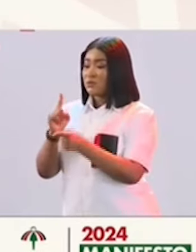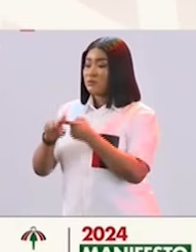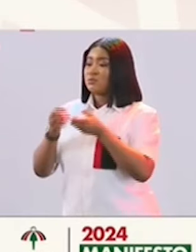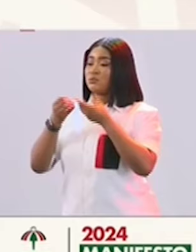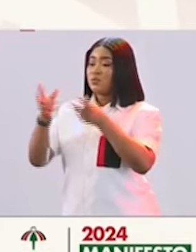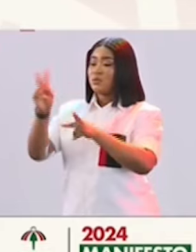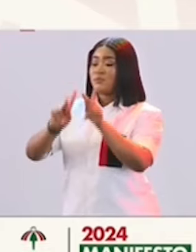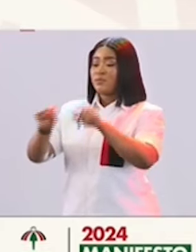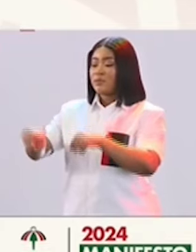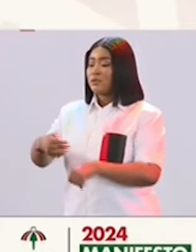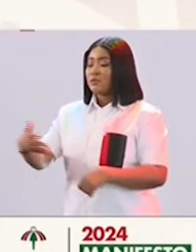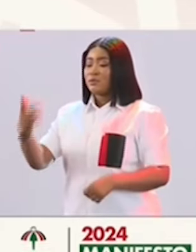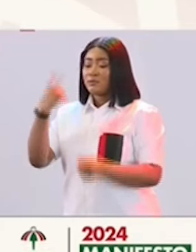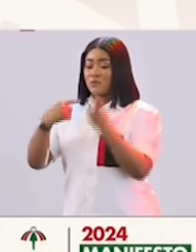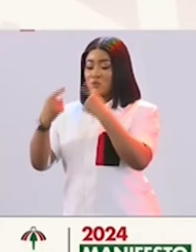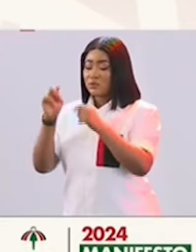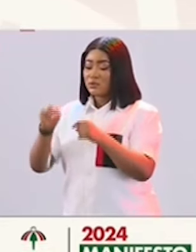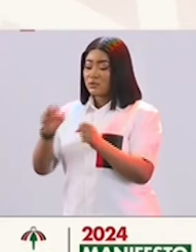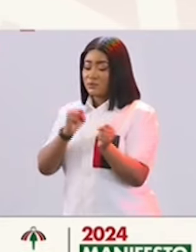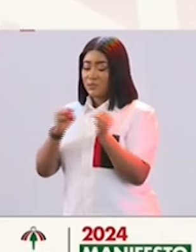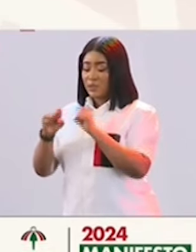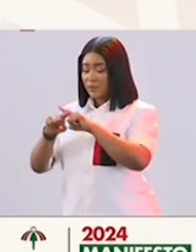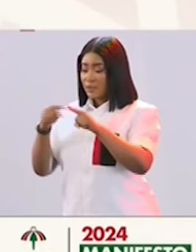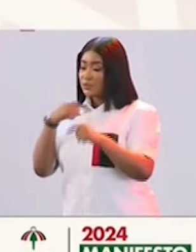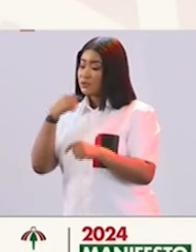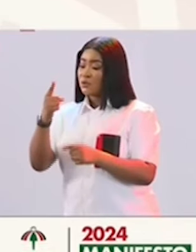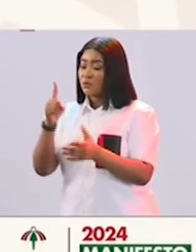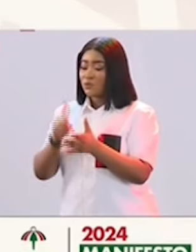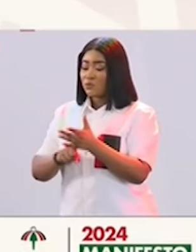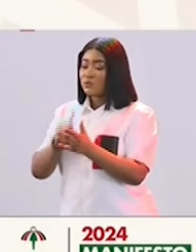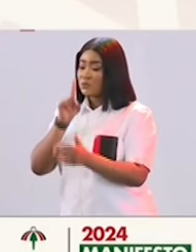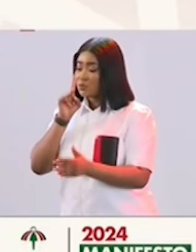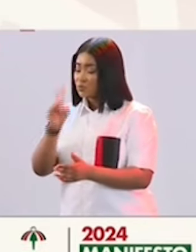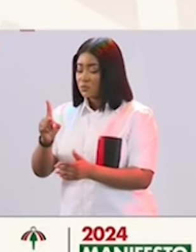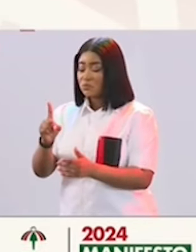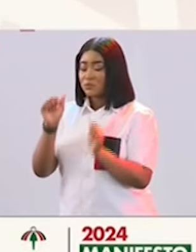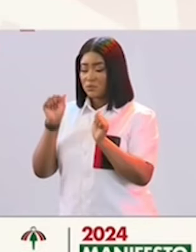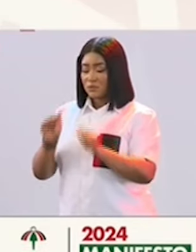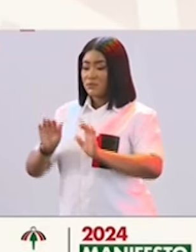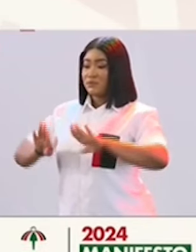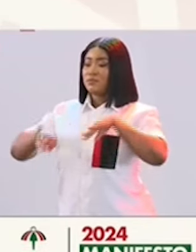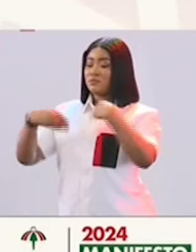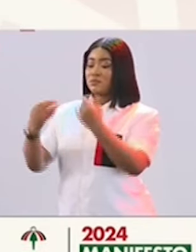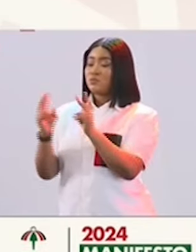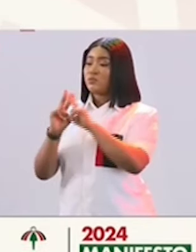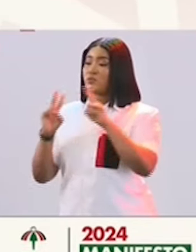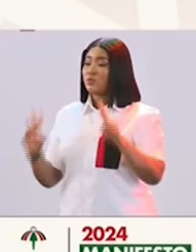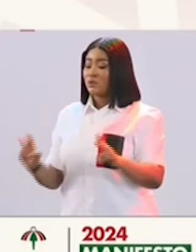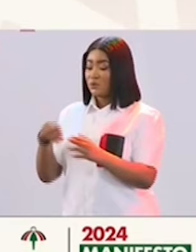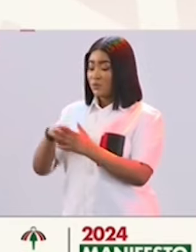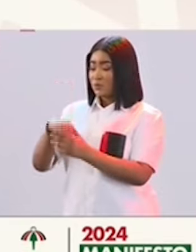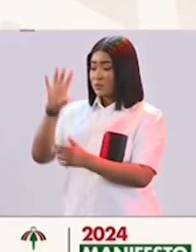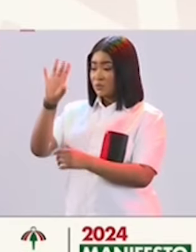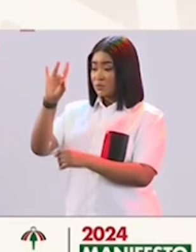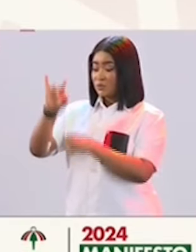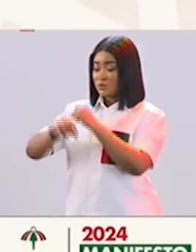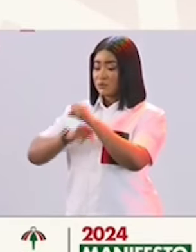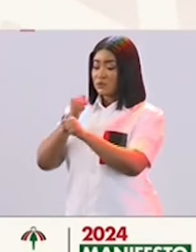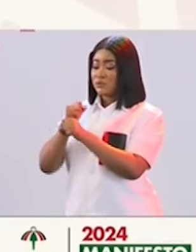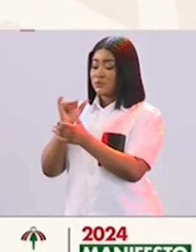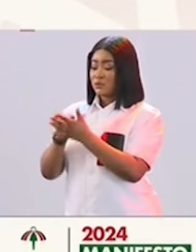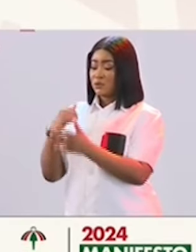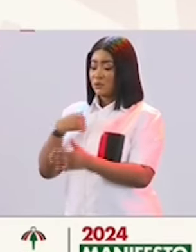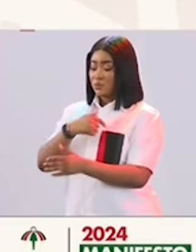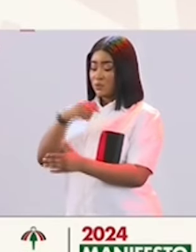anything because we want power, but tell them what it is that we can truly achieve. Now, so, in the 8 years that we were in